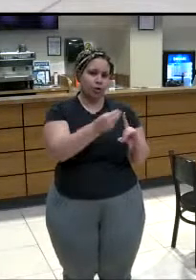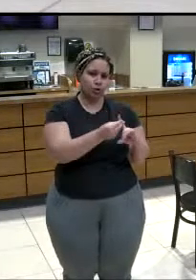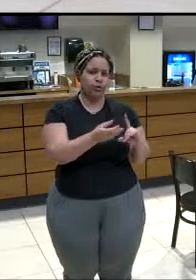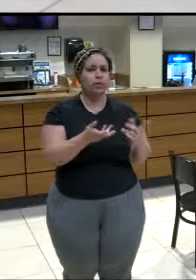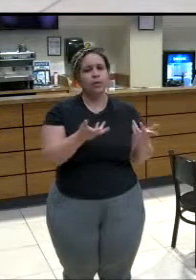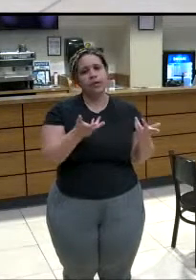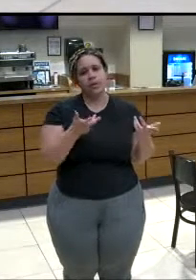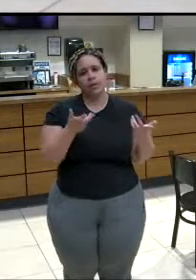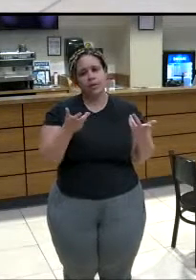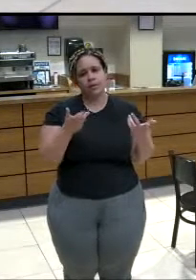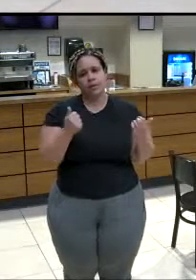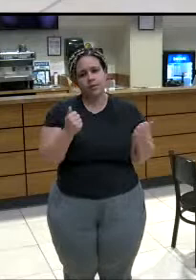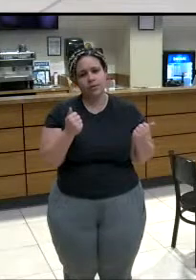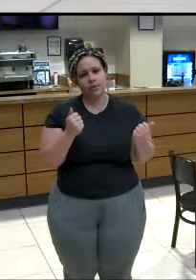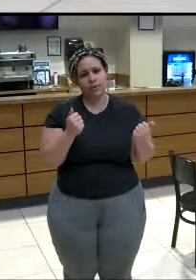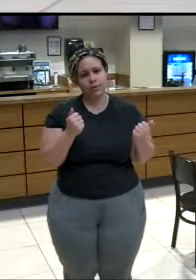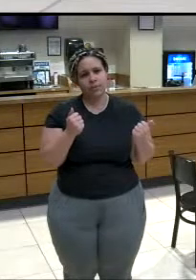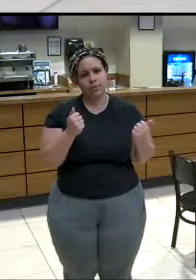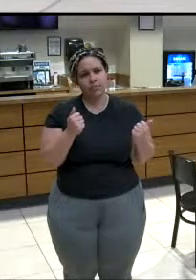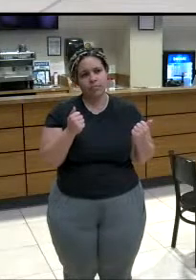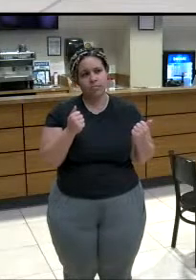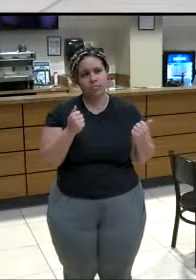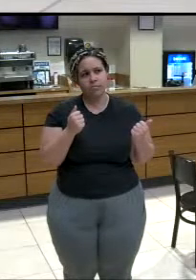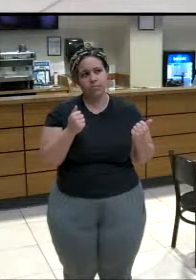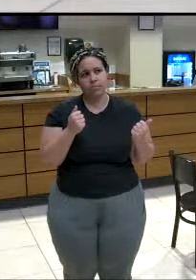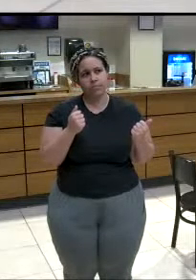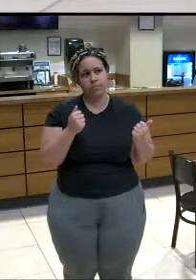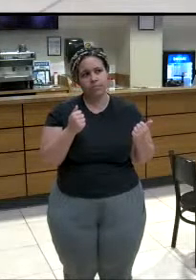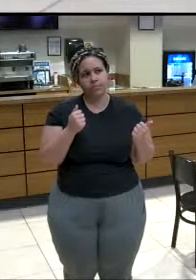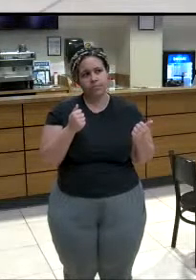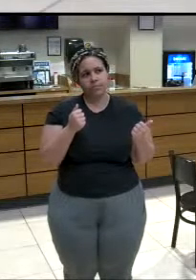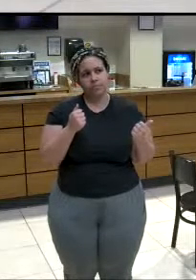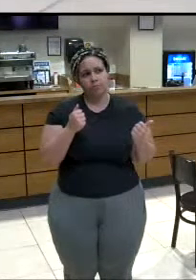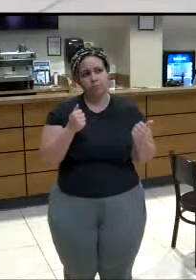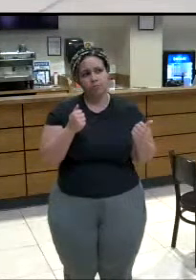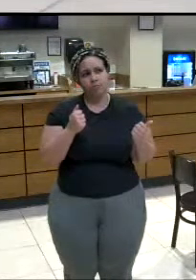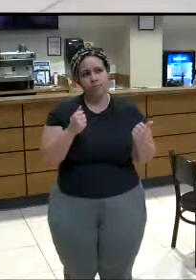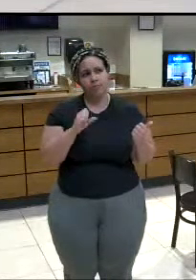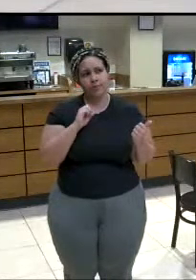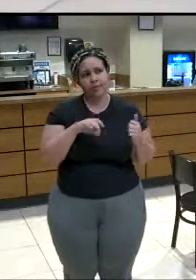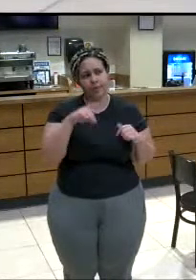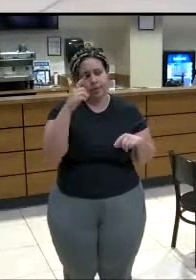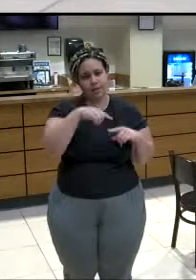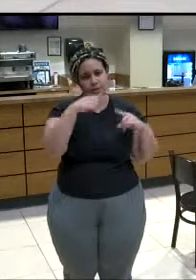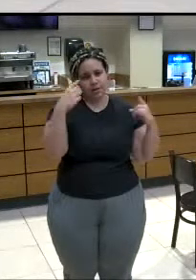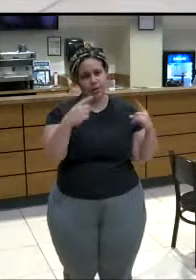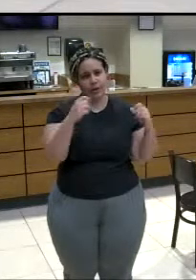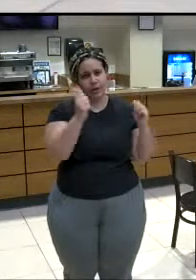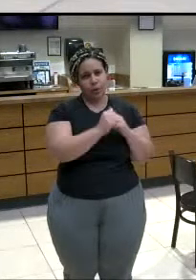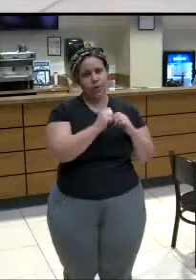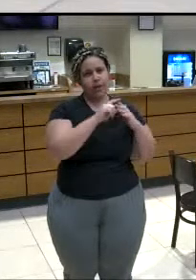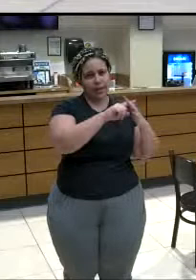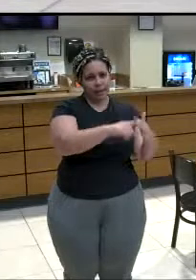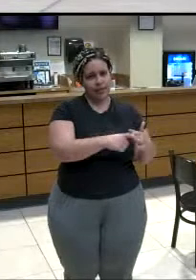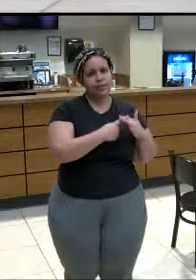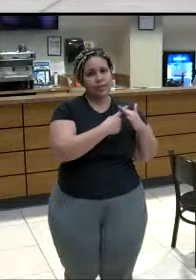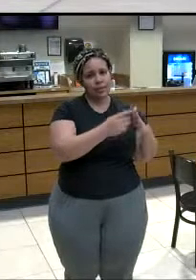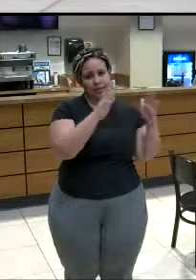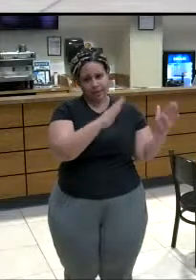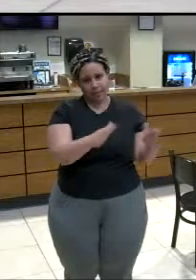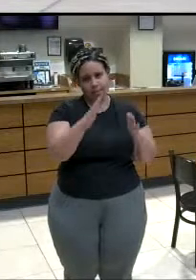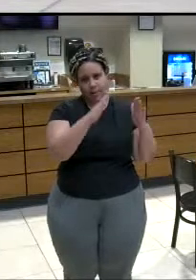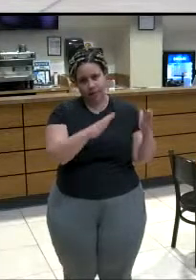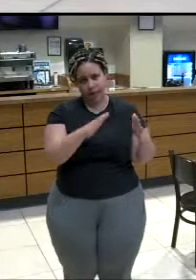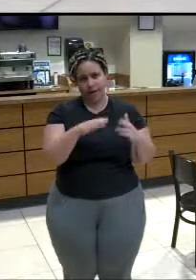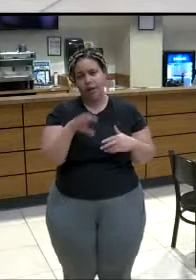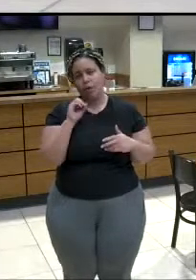idea. Now, if you disagree with the initiatives or the objectives, we